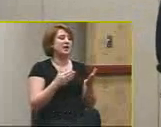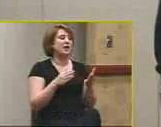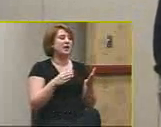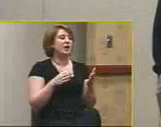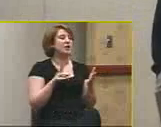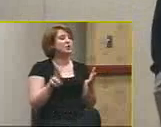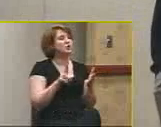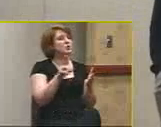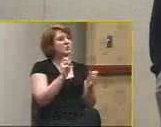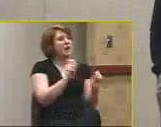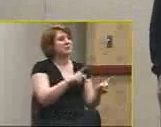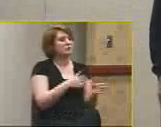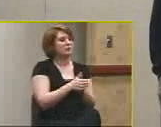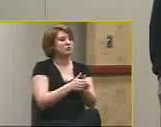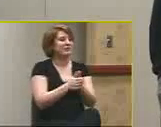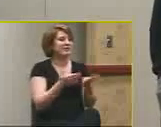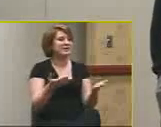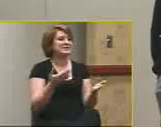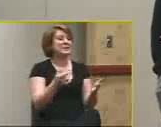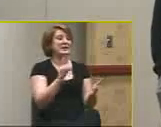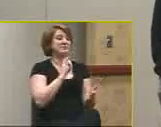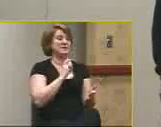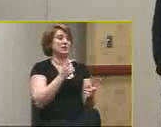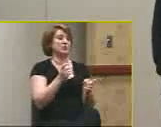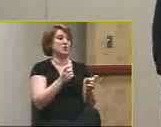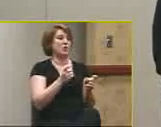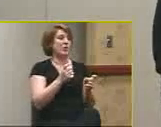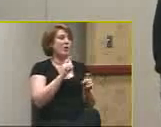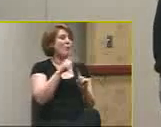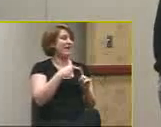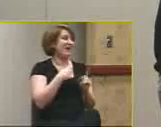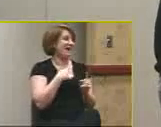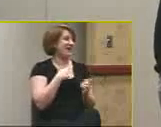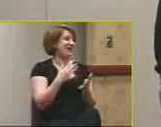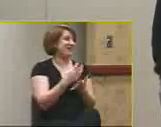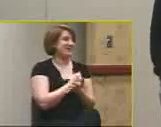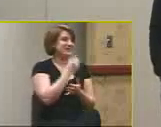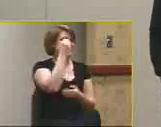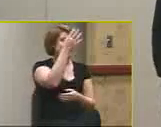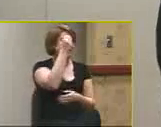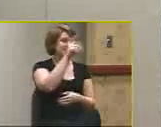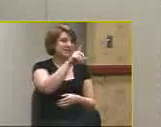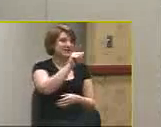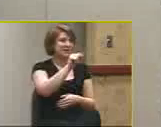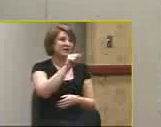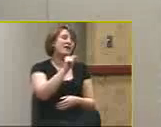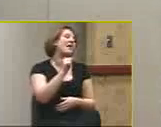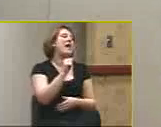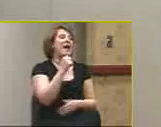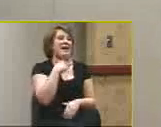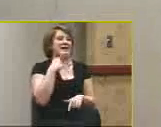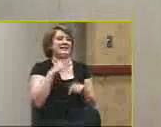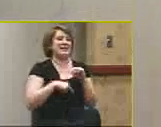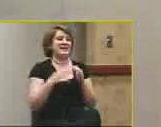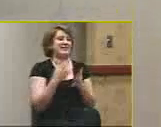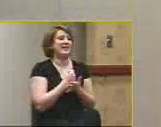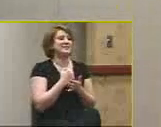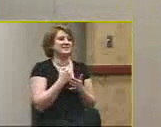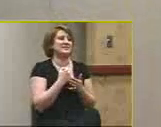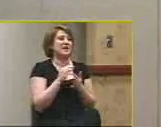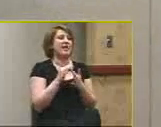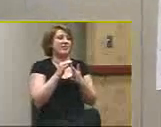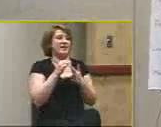it gives me control of when I collect data. I'm not going to collect data until I ask a question. That way, I know right when I have to do